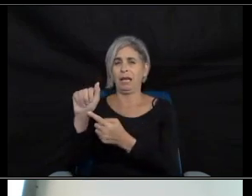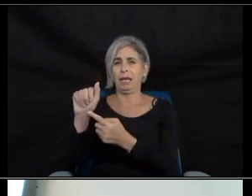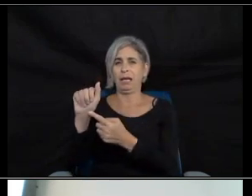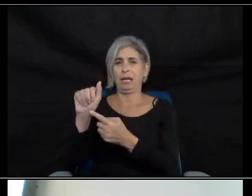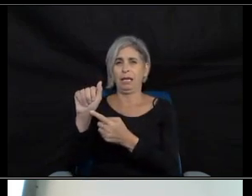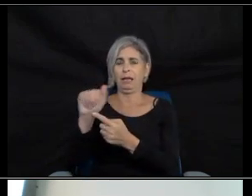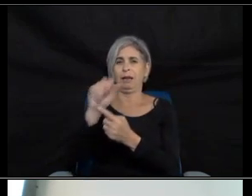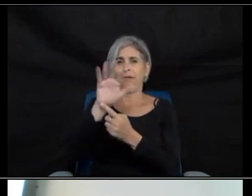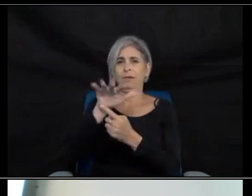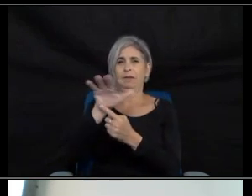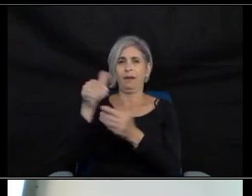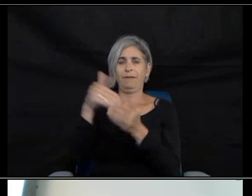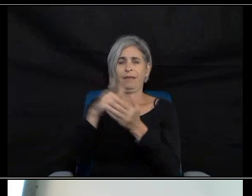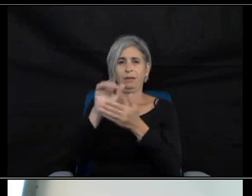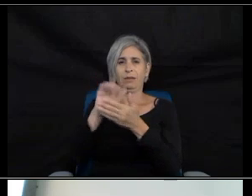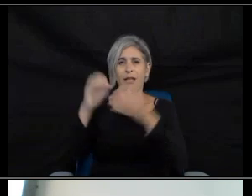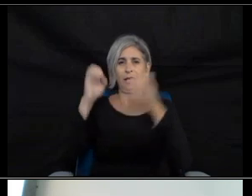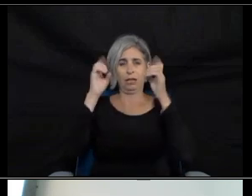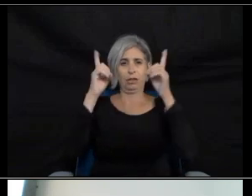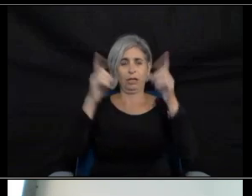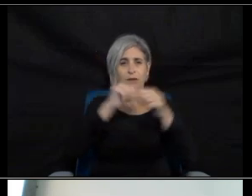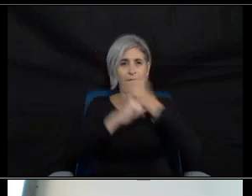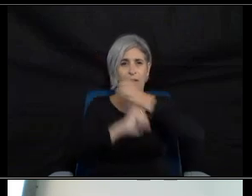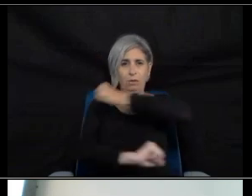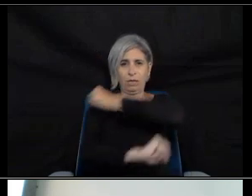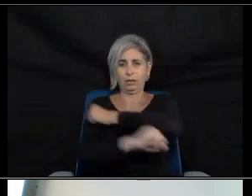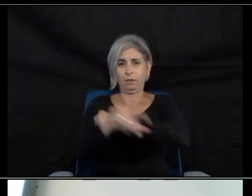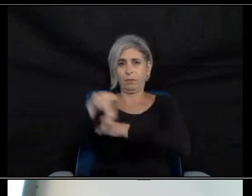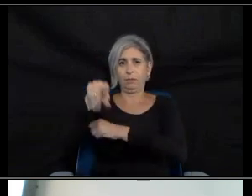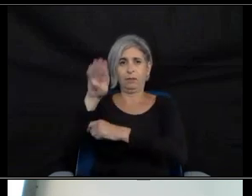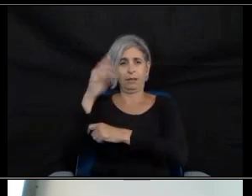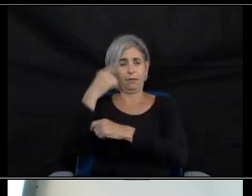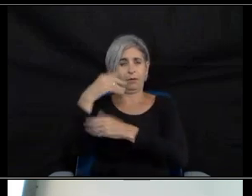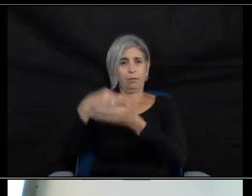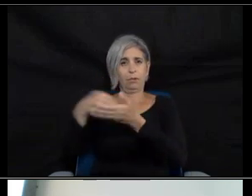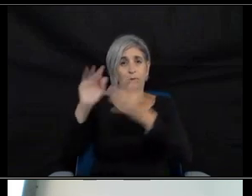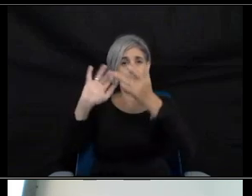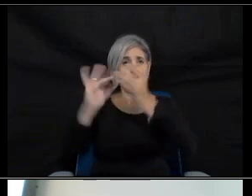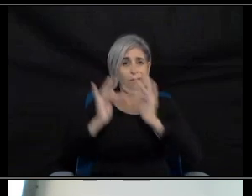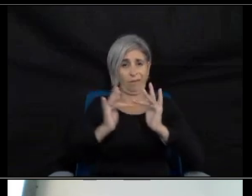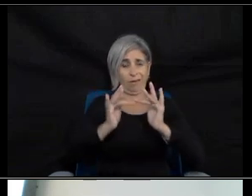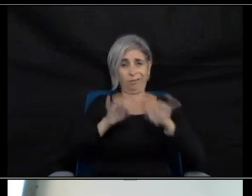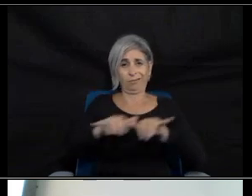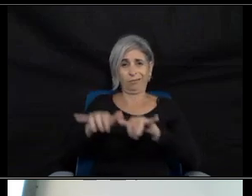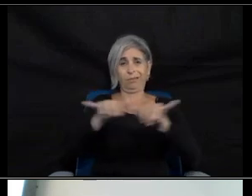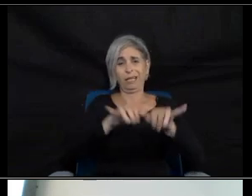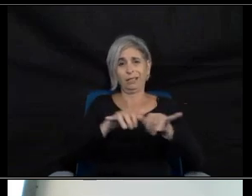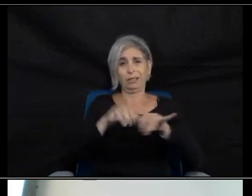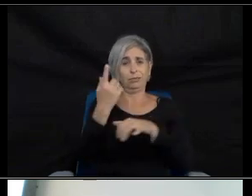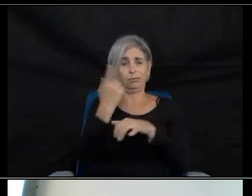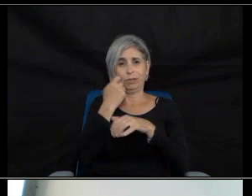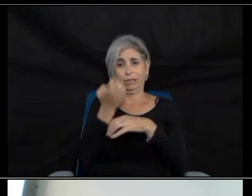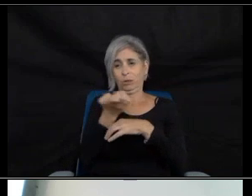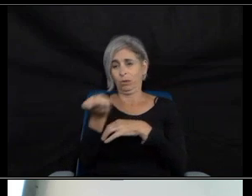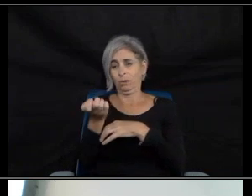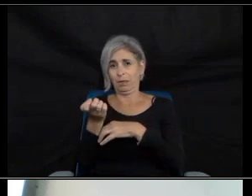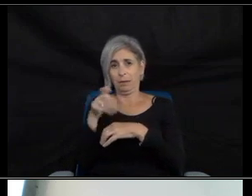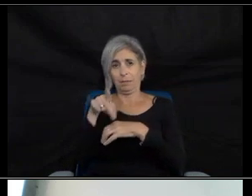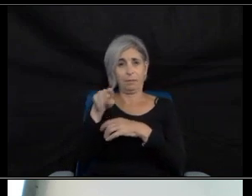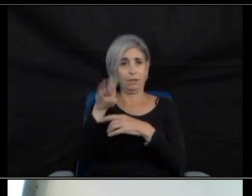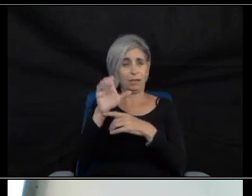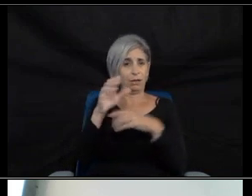of $55,000 to the Education Foundation of Palm Beach County for the purchase of Wi-Fi extenders and related equipment to assist Palm Beach